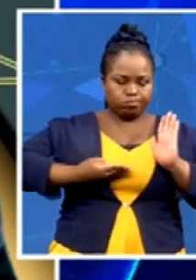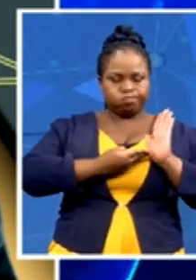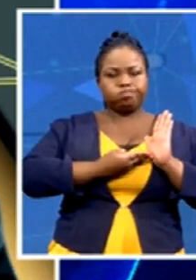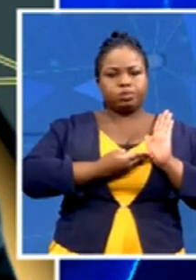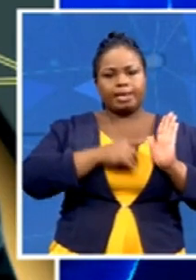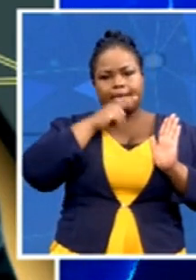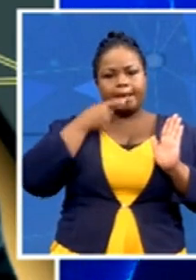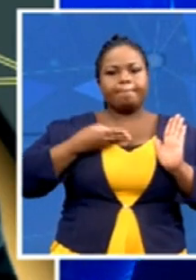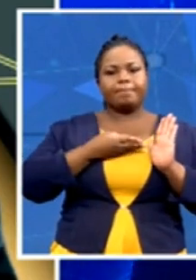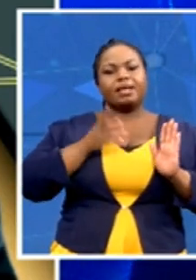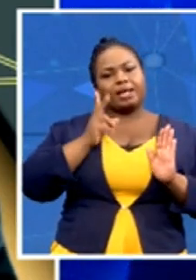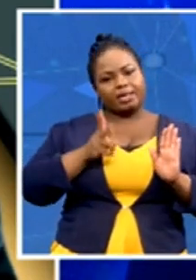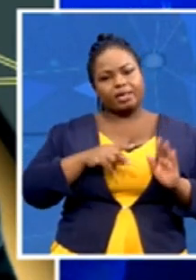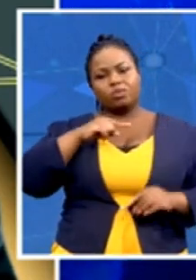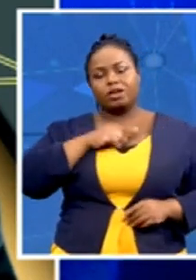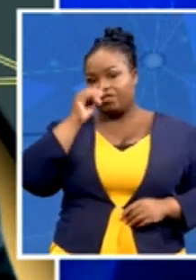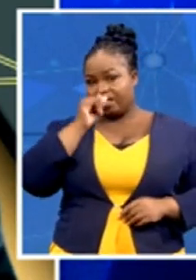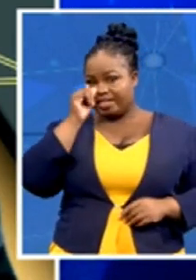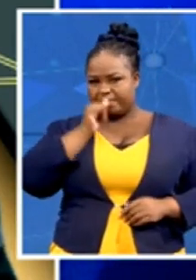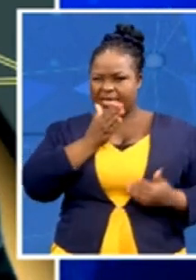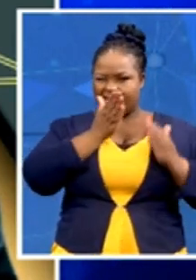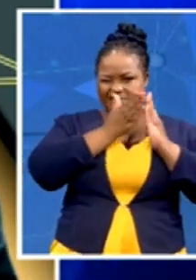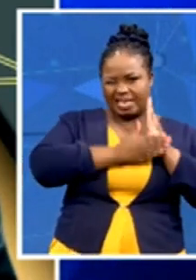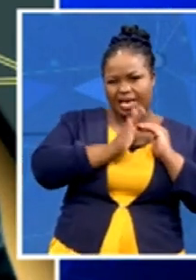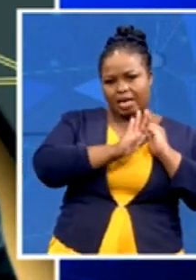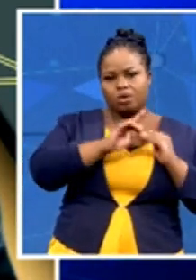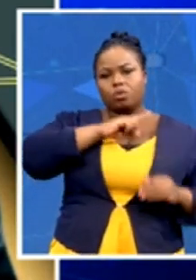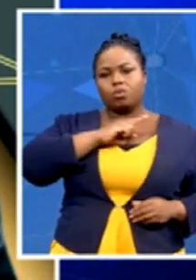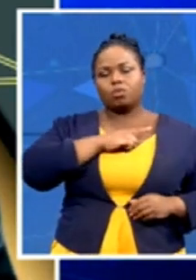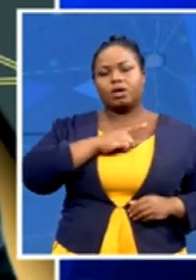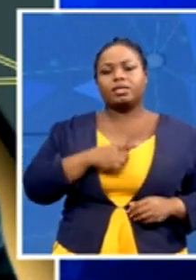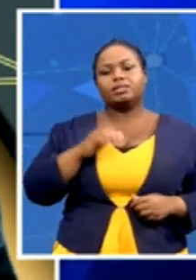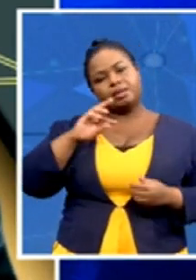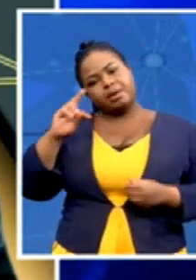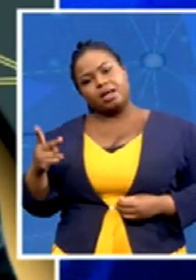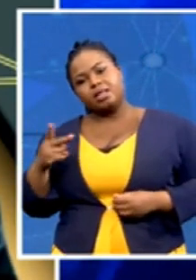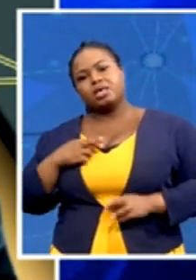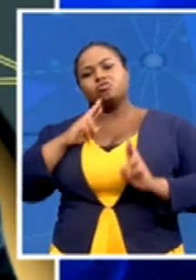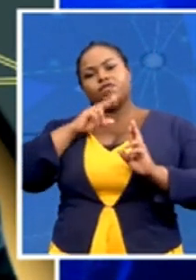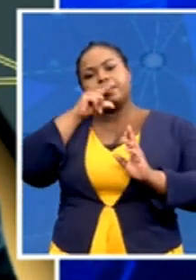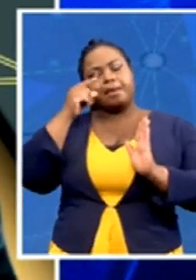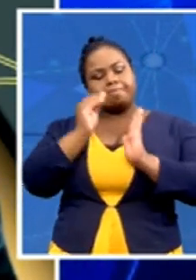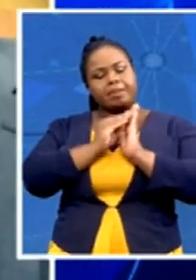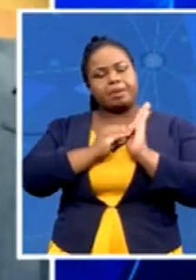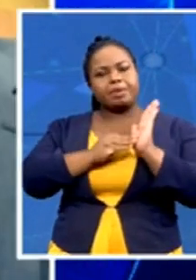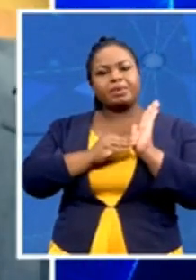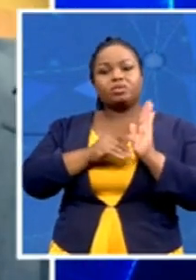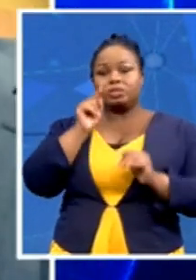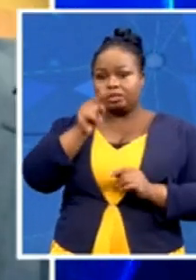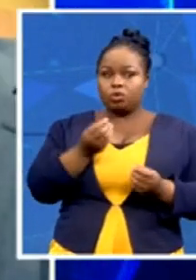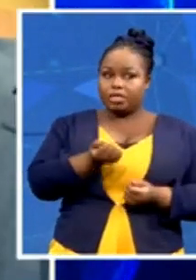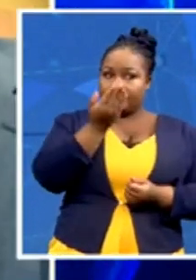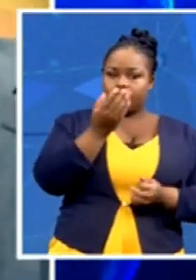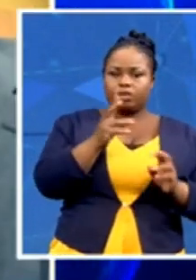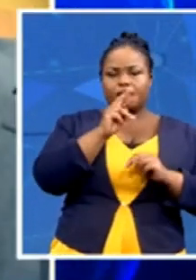criminal side of things, where we've sent the referrals against certain people to the NPA. Let's talk about some of the